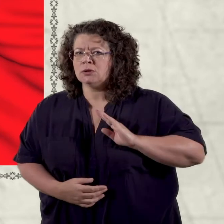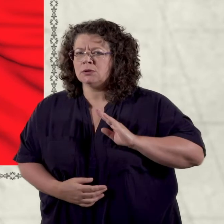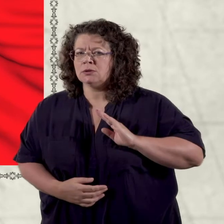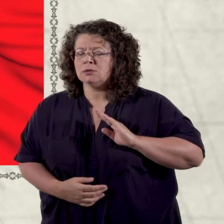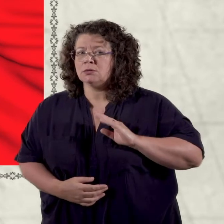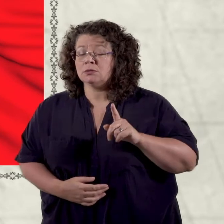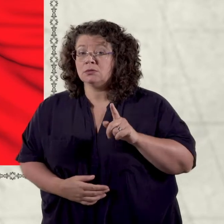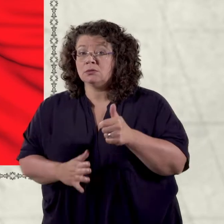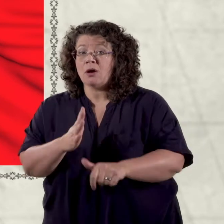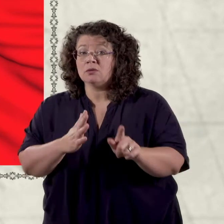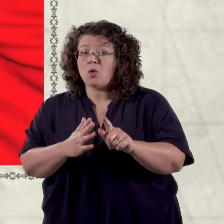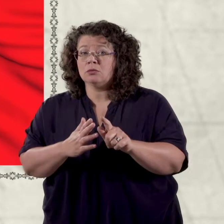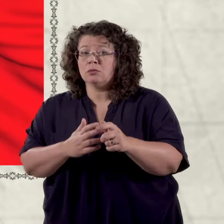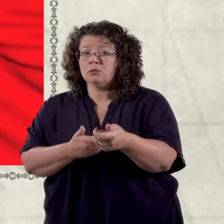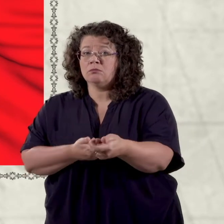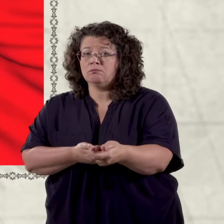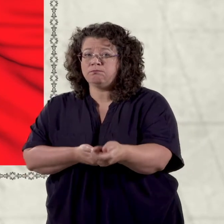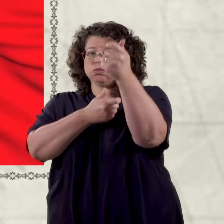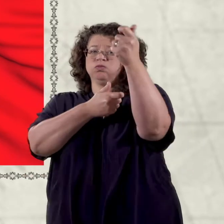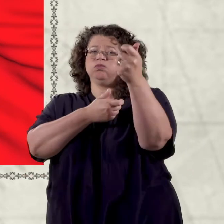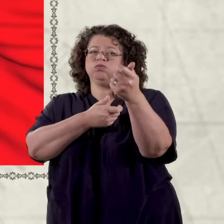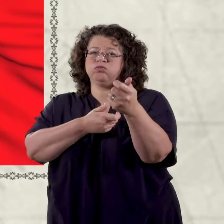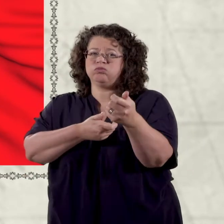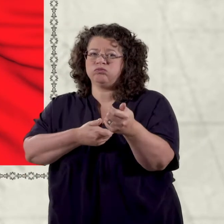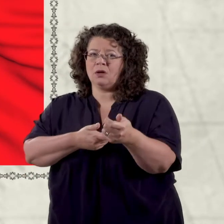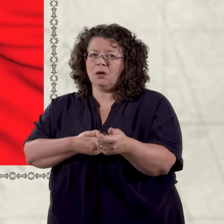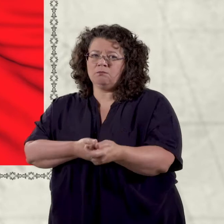And they opened fire.